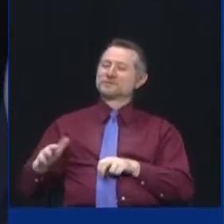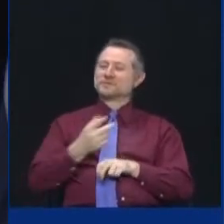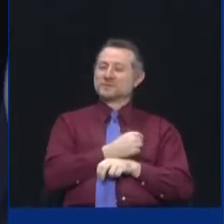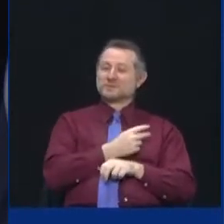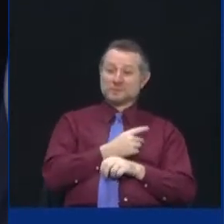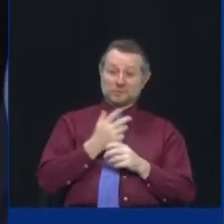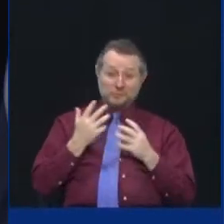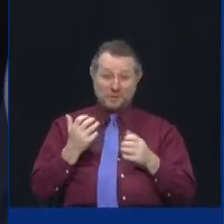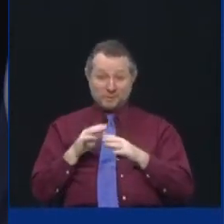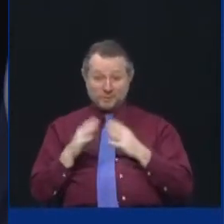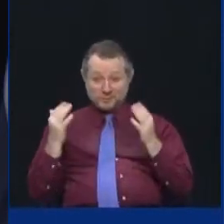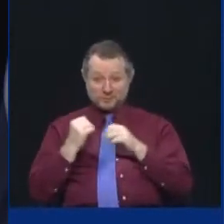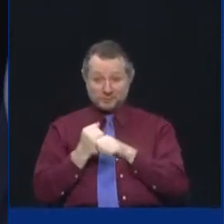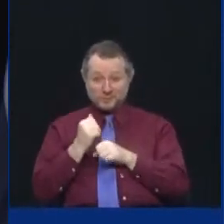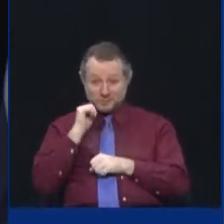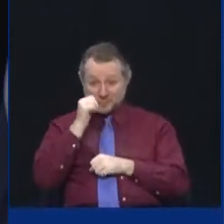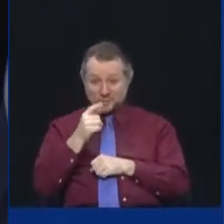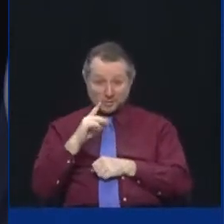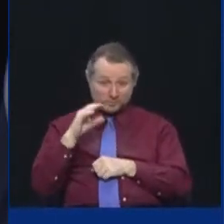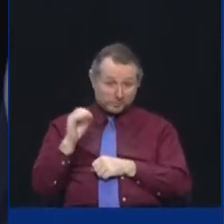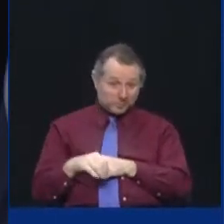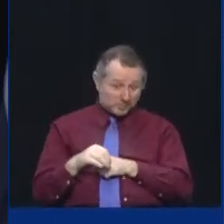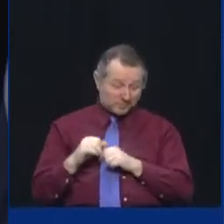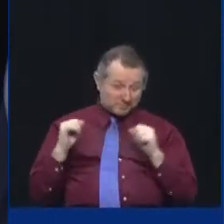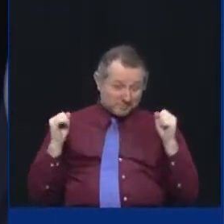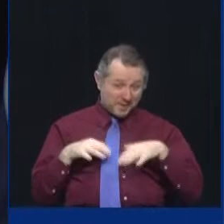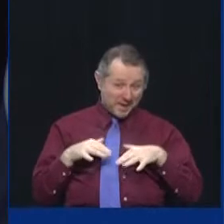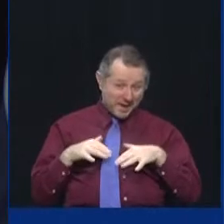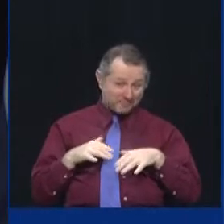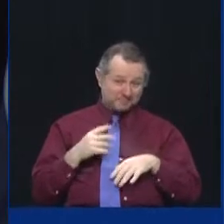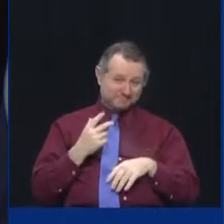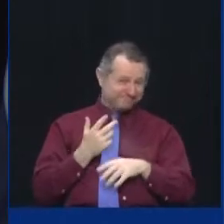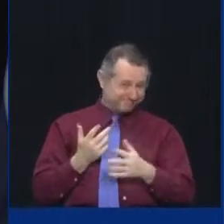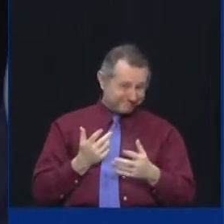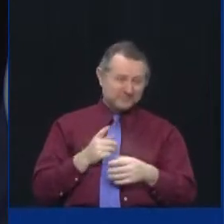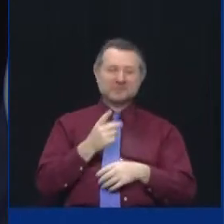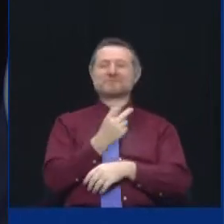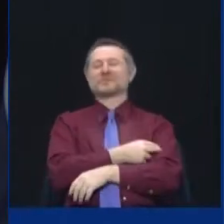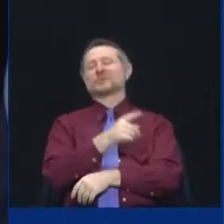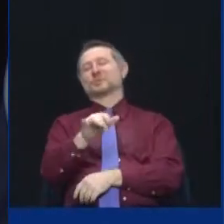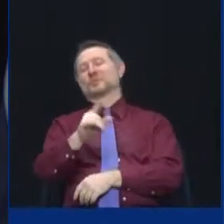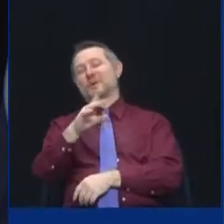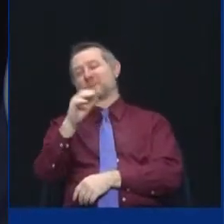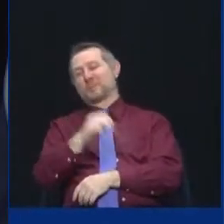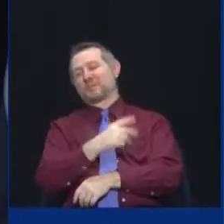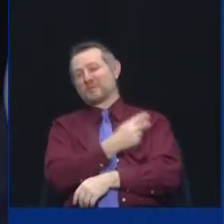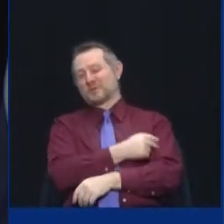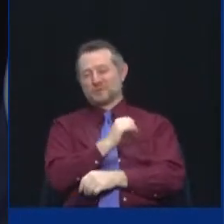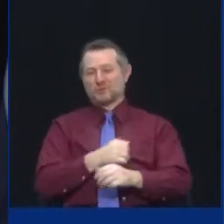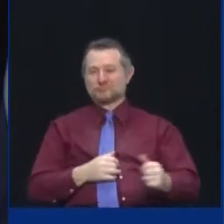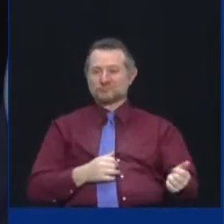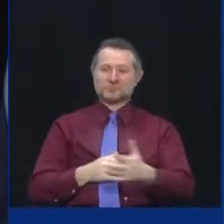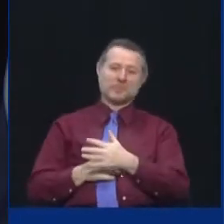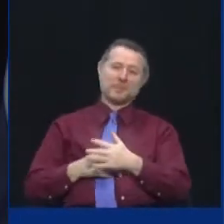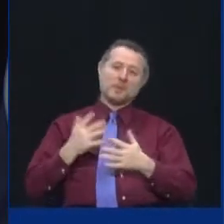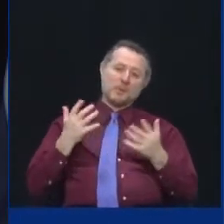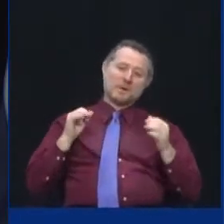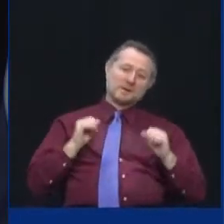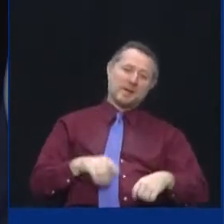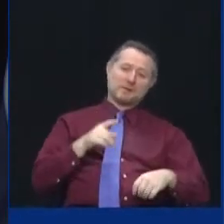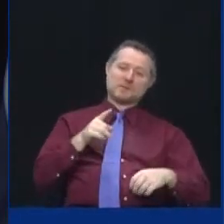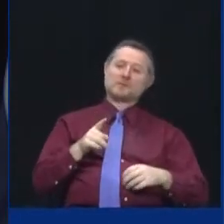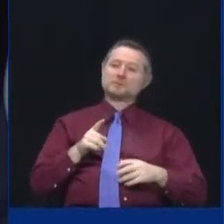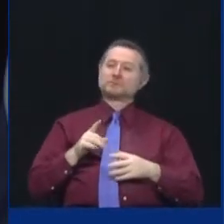at 100% vaccine? God bless you. Well, then we exclude the unvaccinated. All right, but that's a political